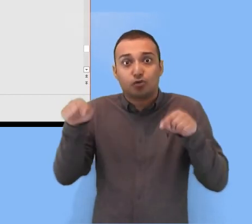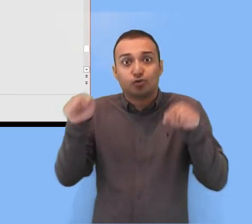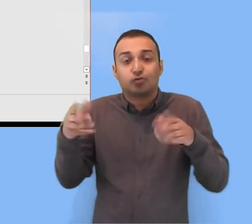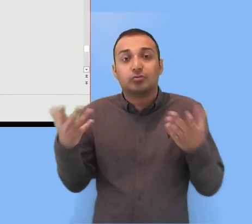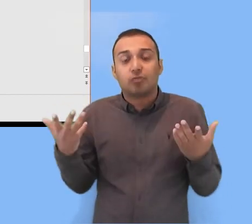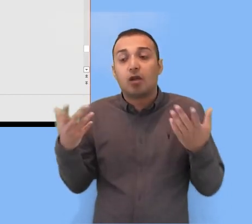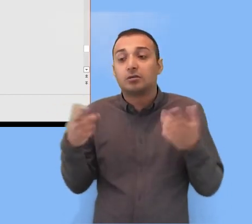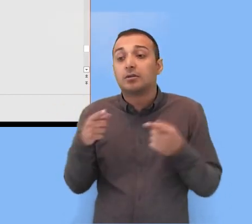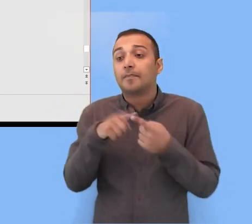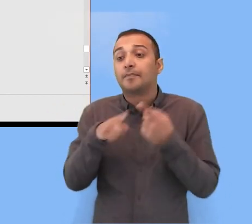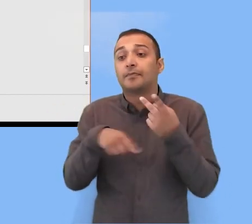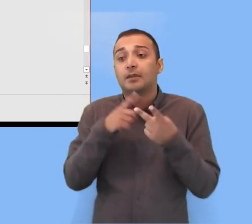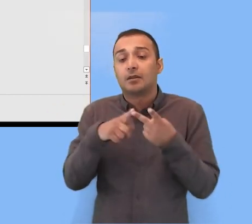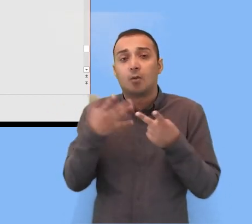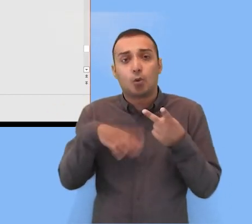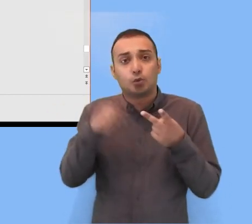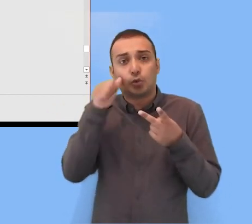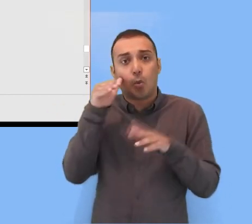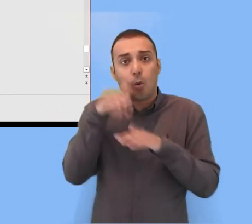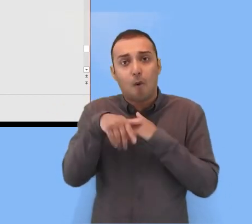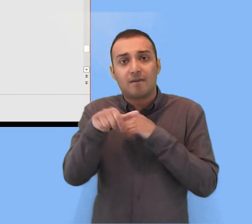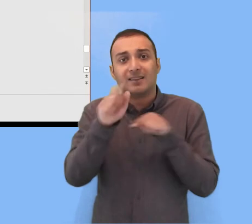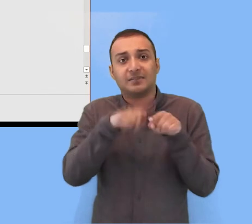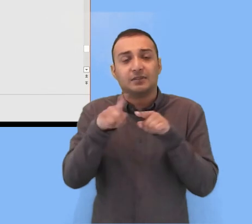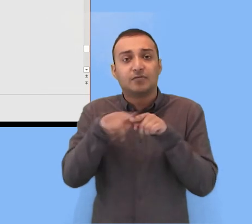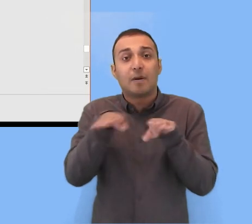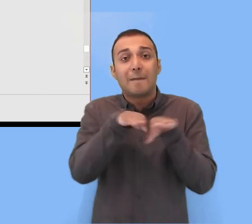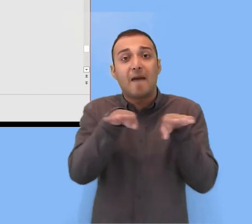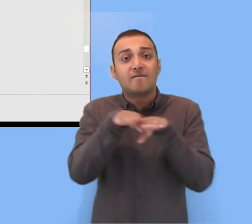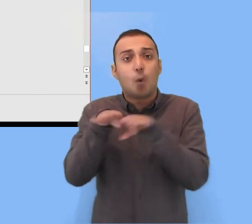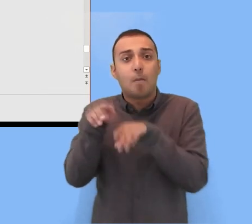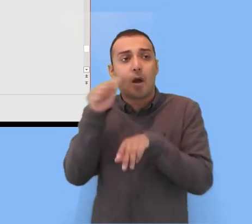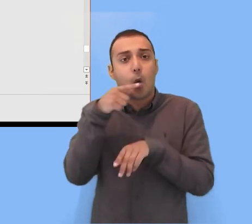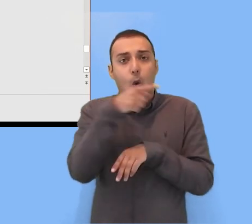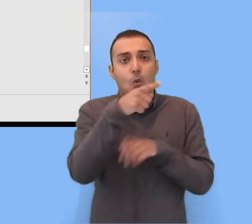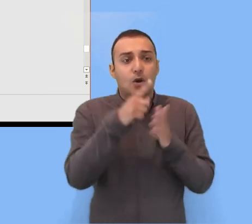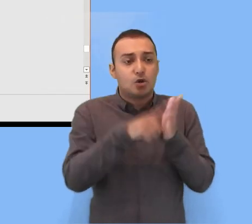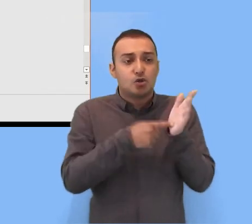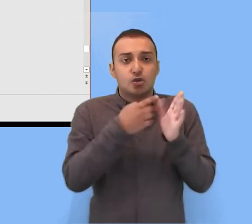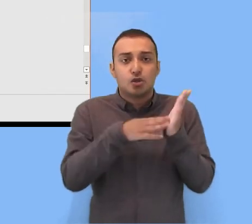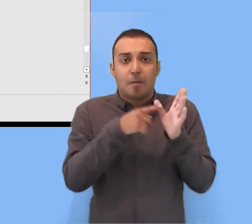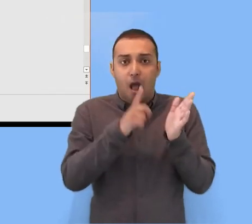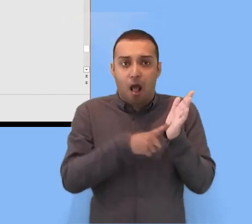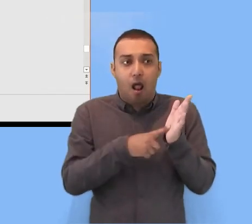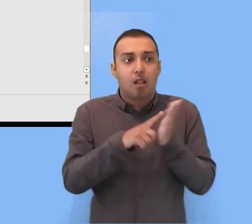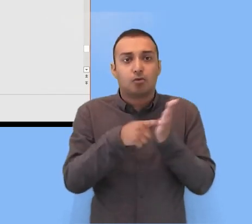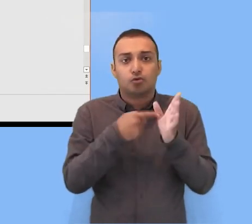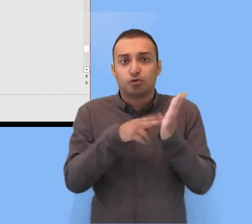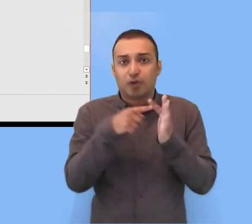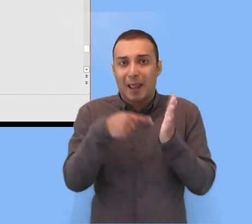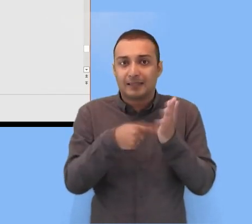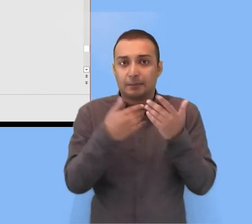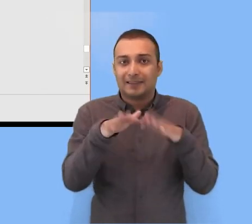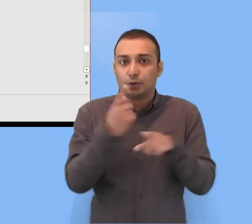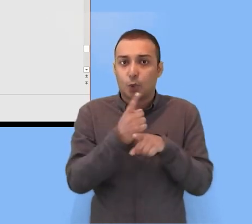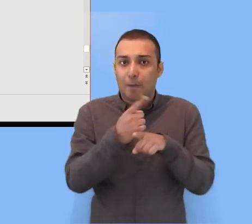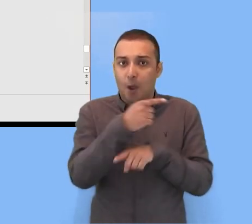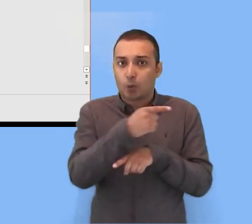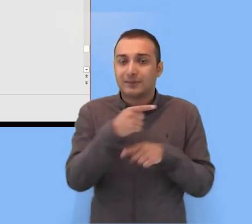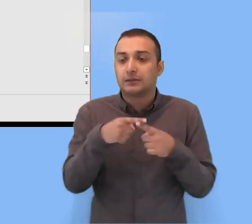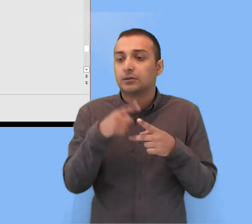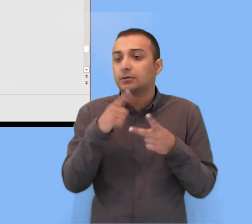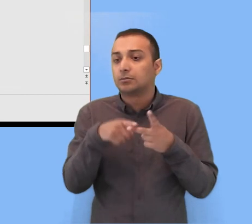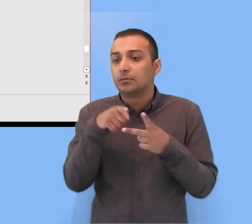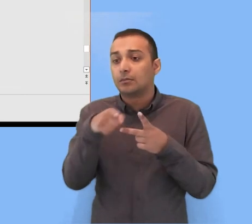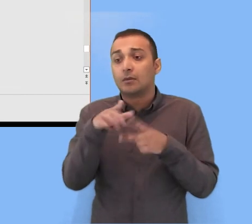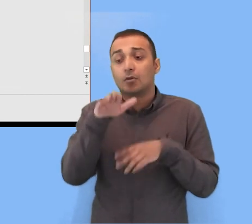the different platforms that are used have to be thought through, and I know Jamal and Janet have both talked about that. Their